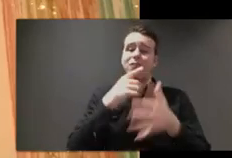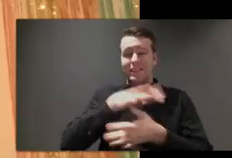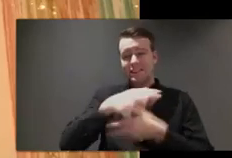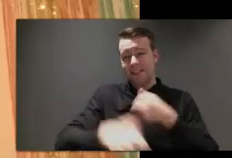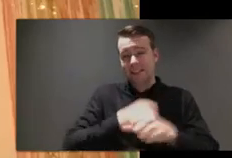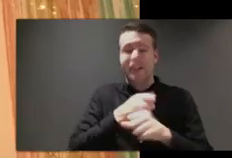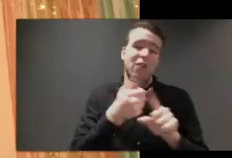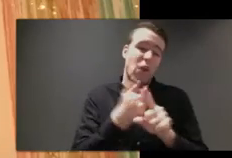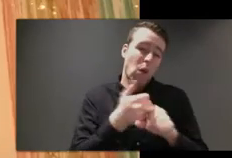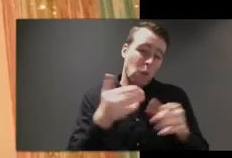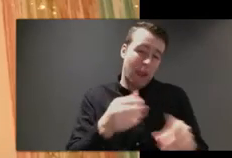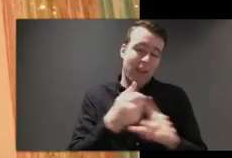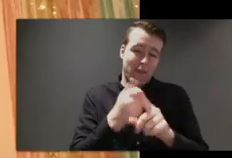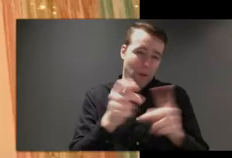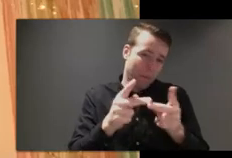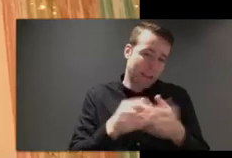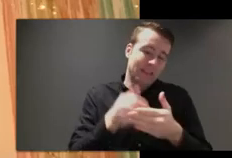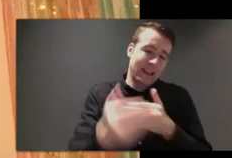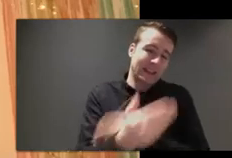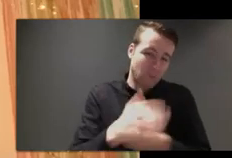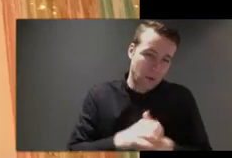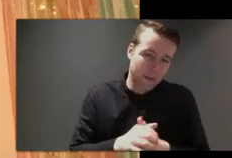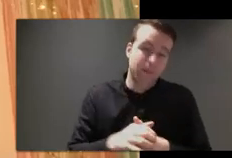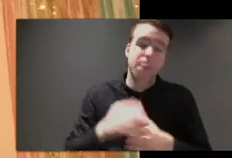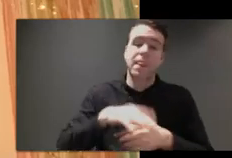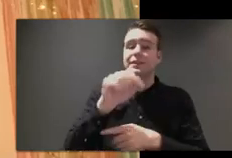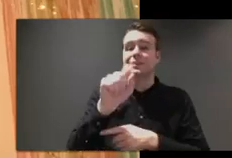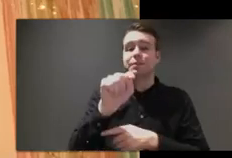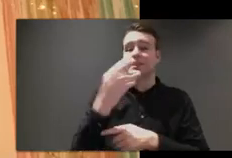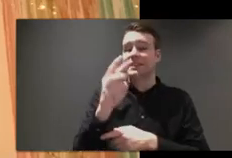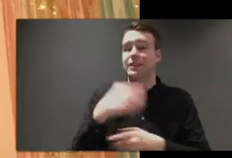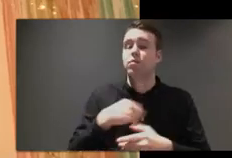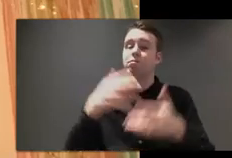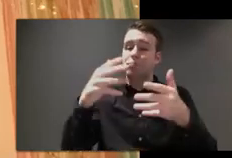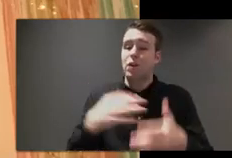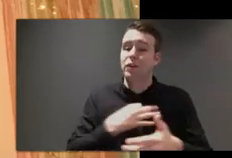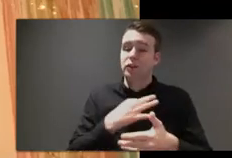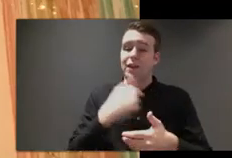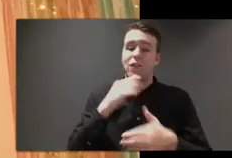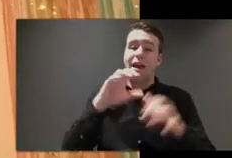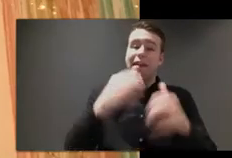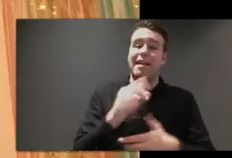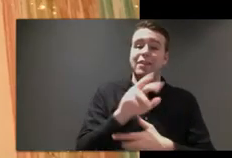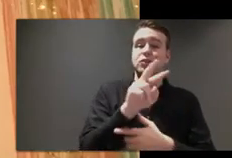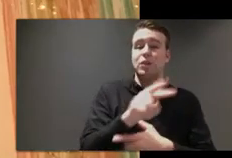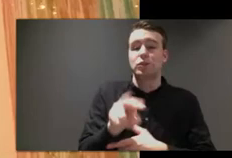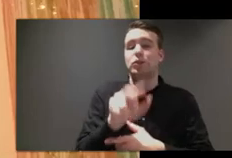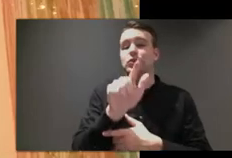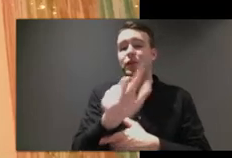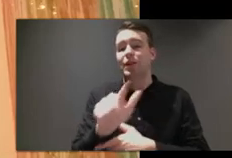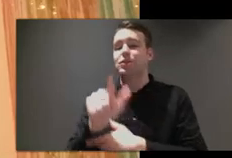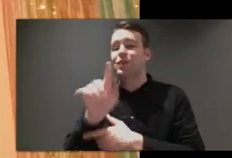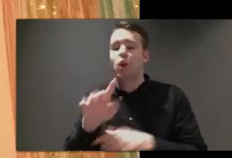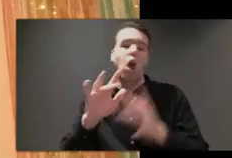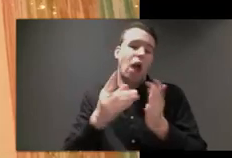their own ways, in their own place the next morning. On September 16th, we passed out shirts to those who purchased them online from the